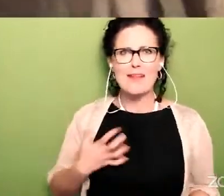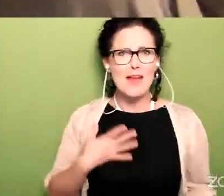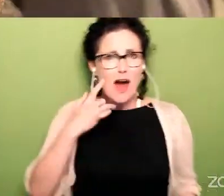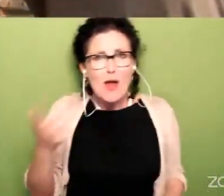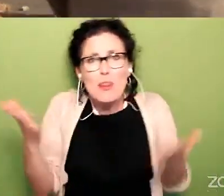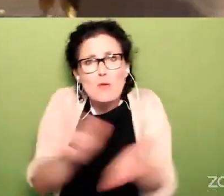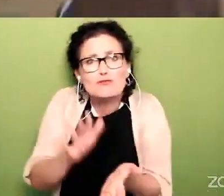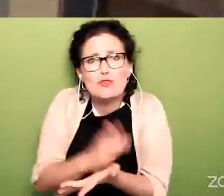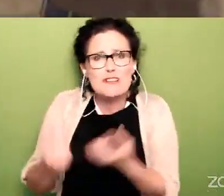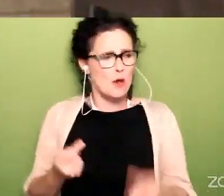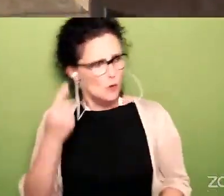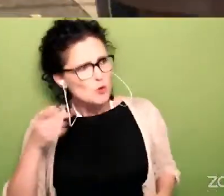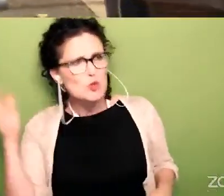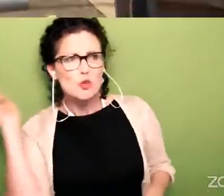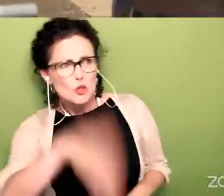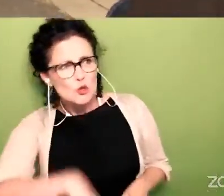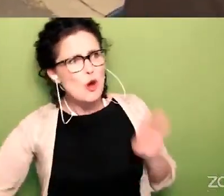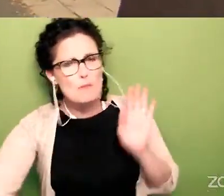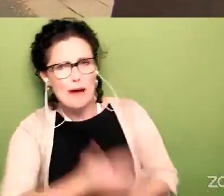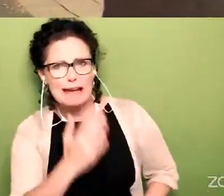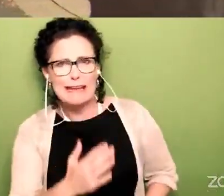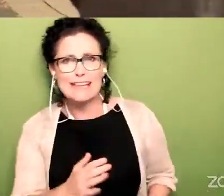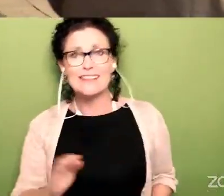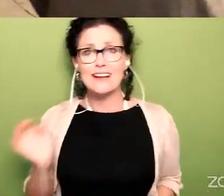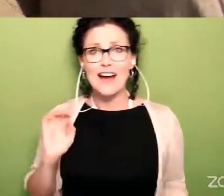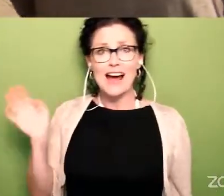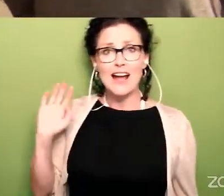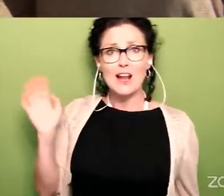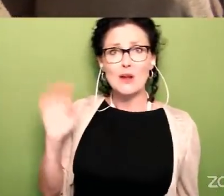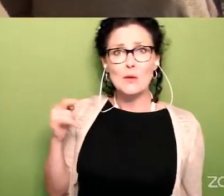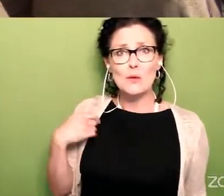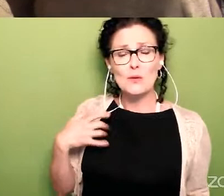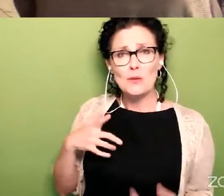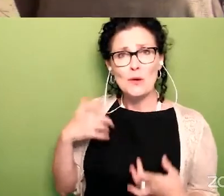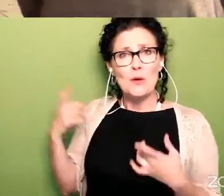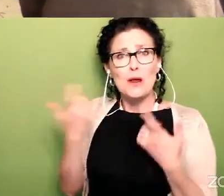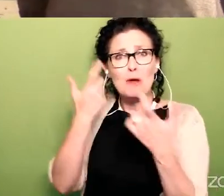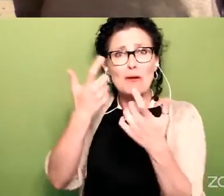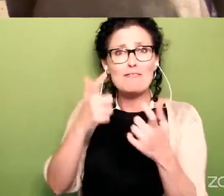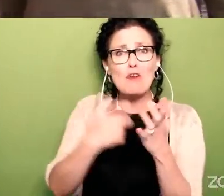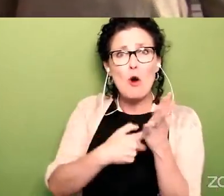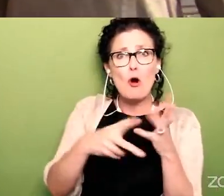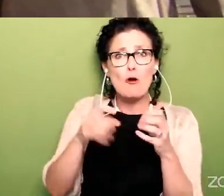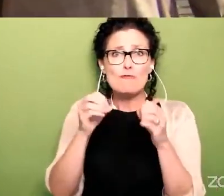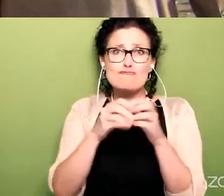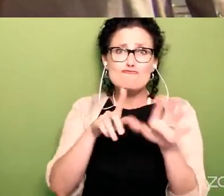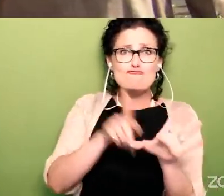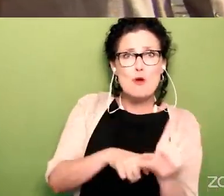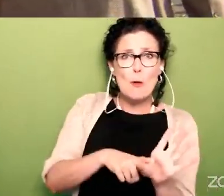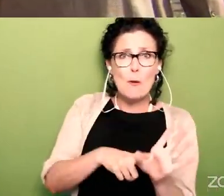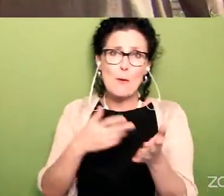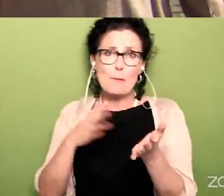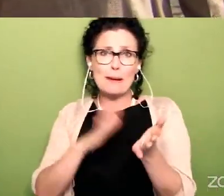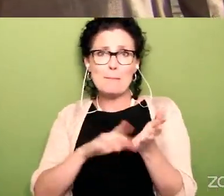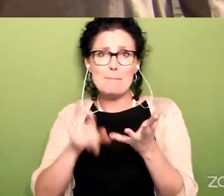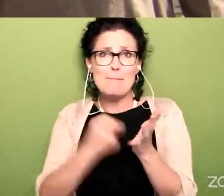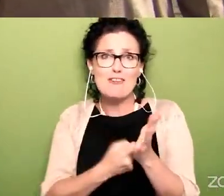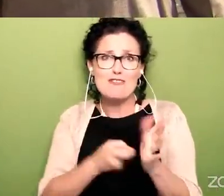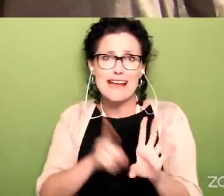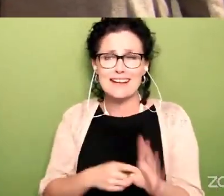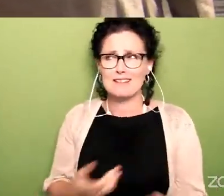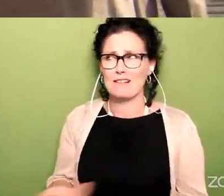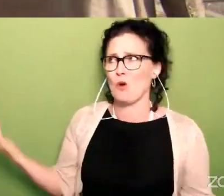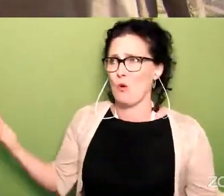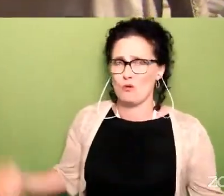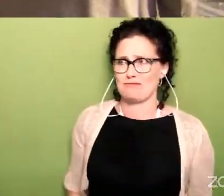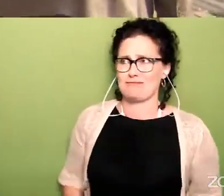is Cov. Let us carry on, Mandeep. You are upset about something. Don't cry, Mandeep. She is crying. I